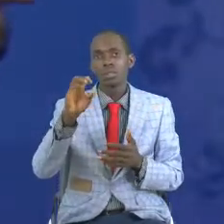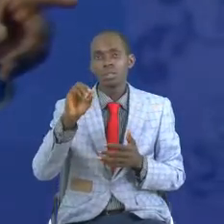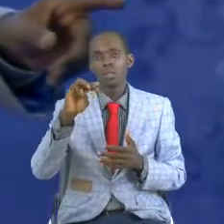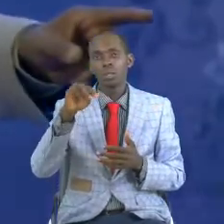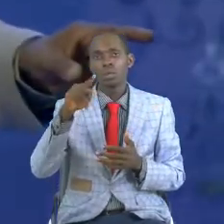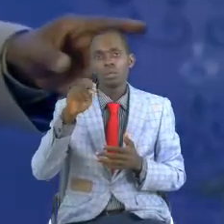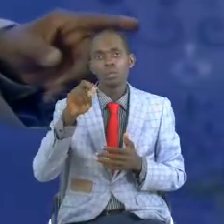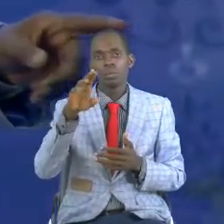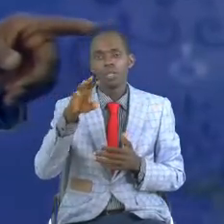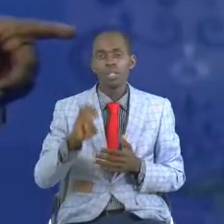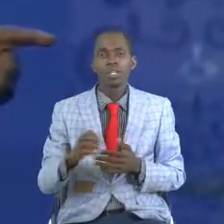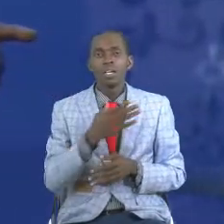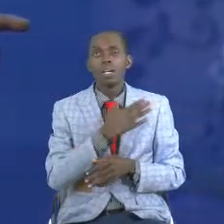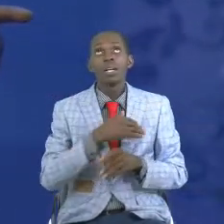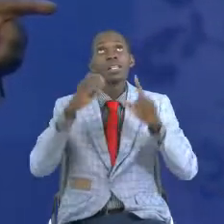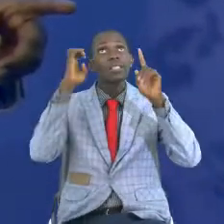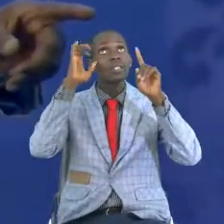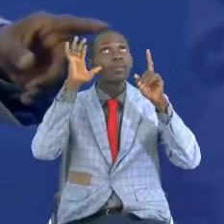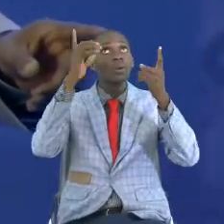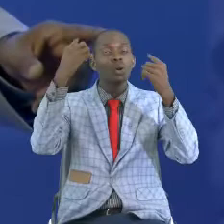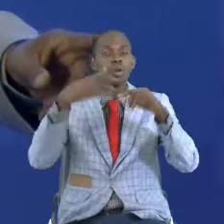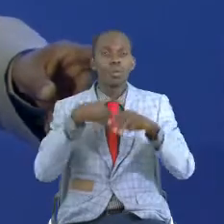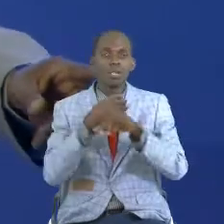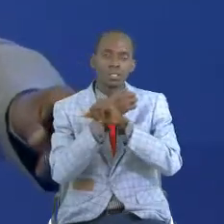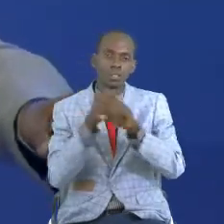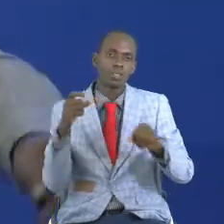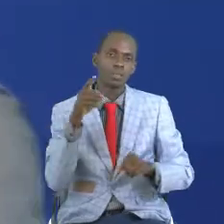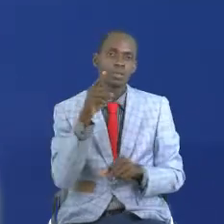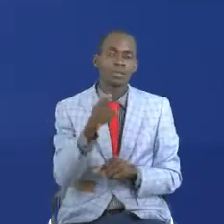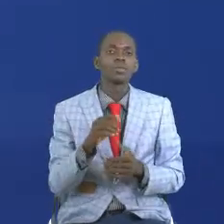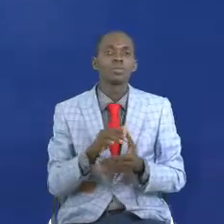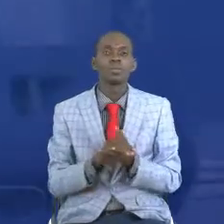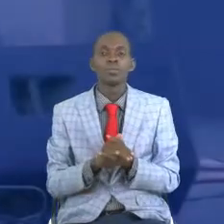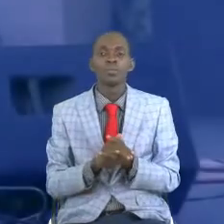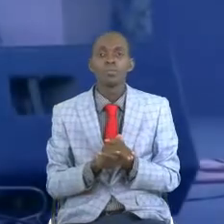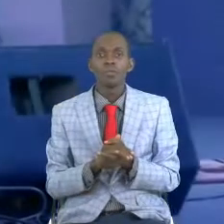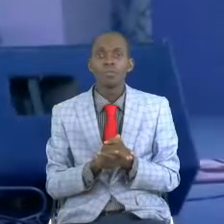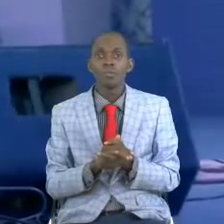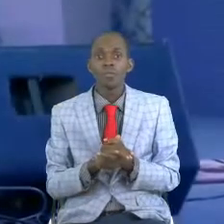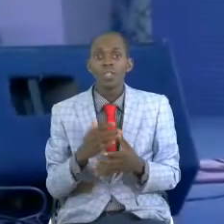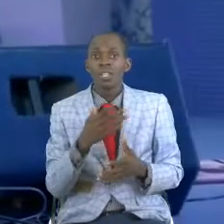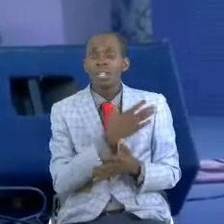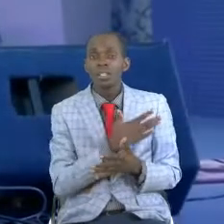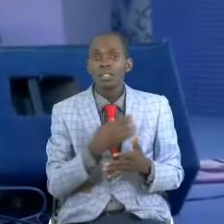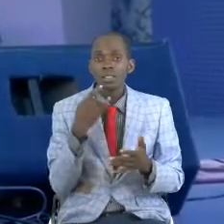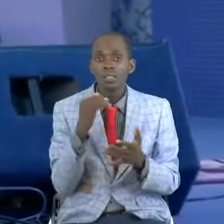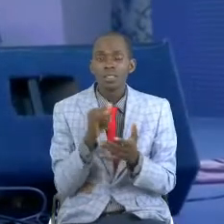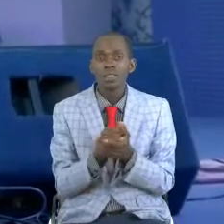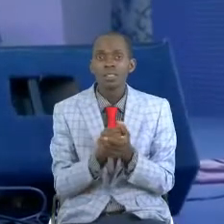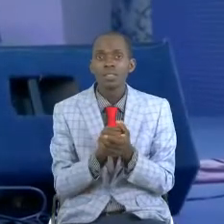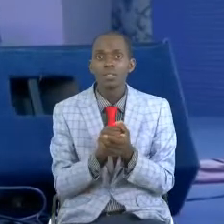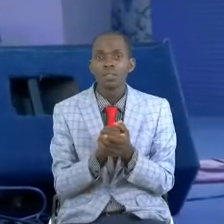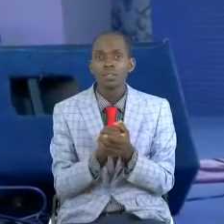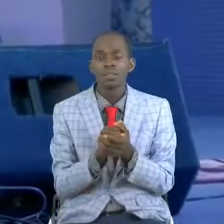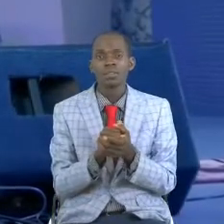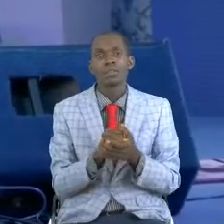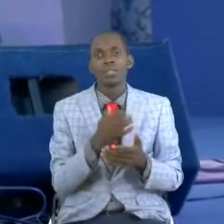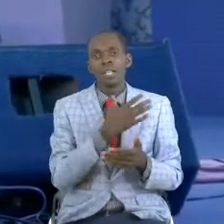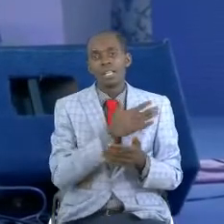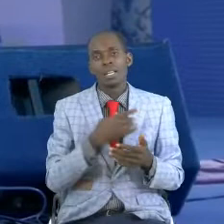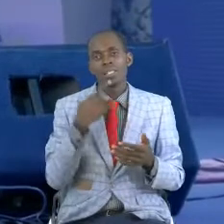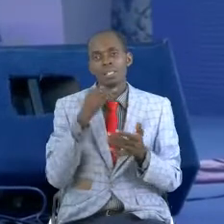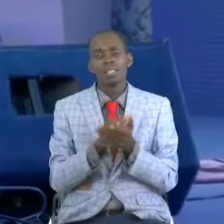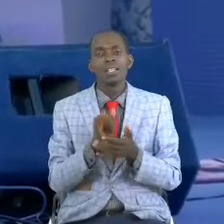The devil sent his messenger, sickness, he said, kill him. And God says, no, I'm interested in